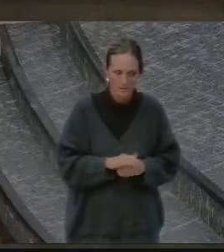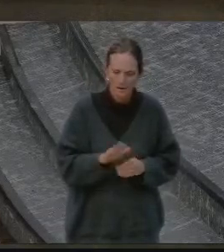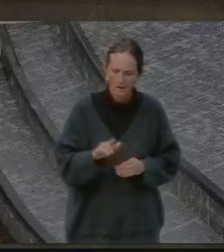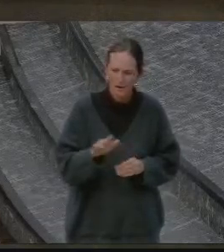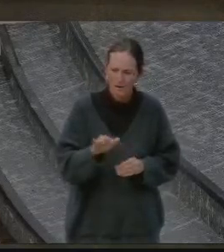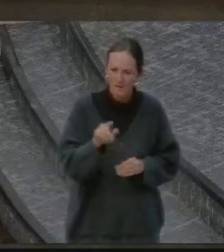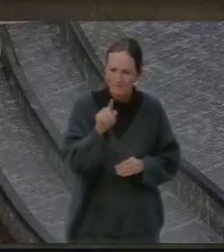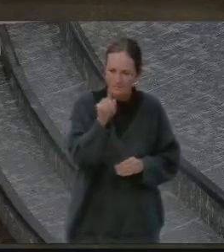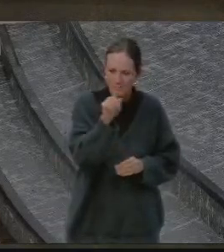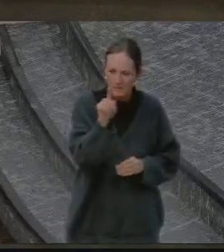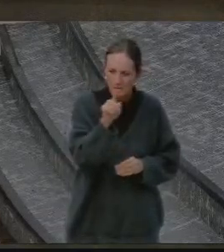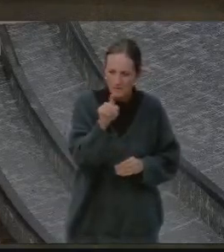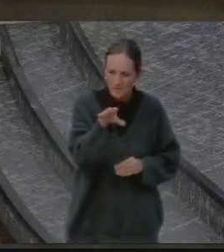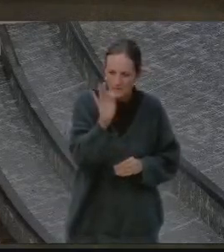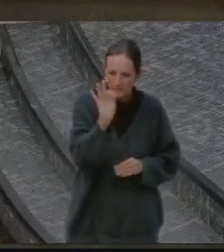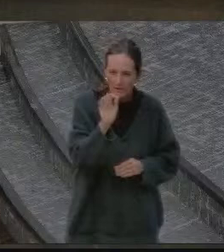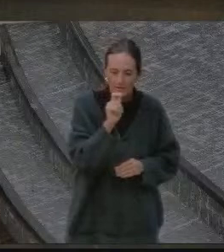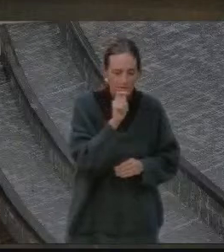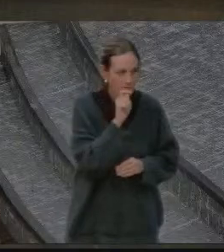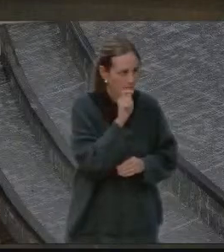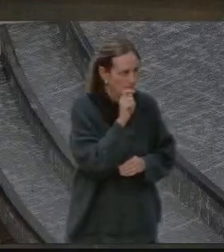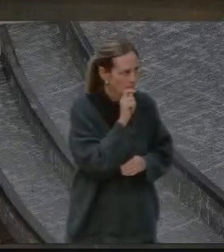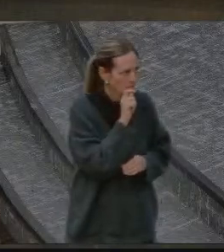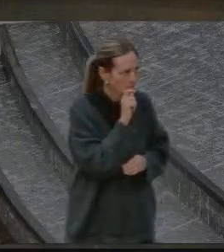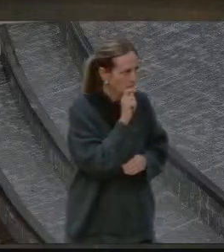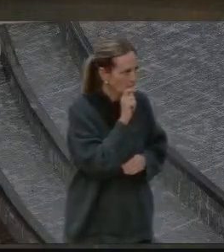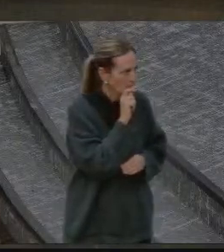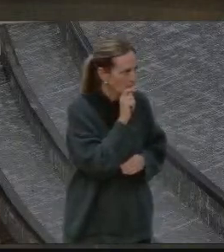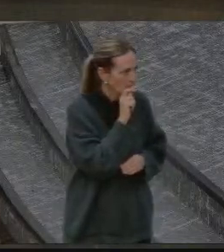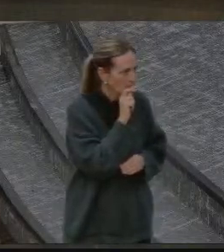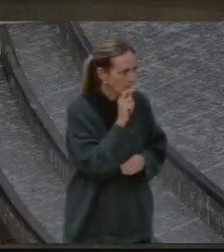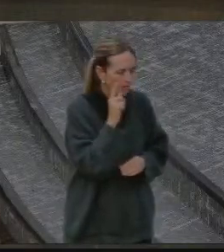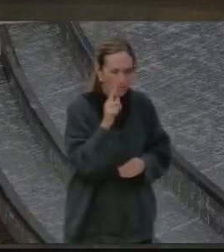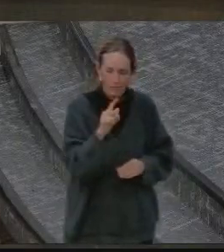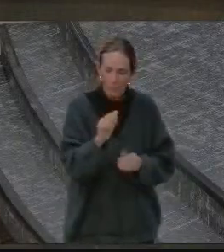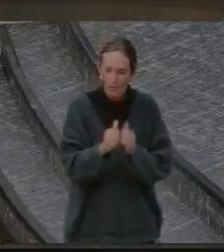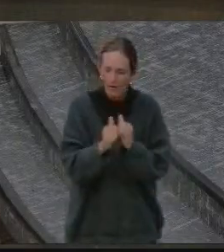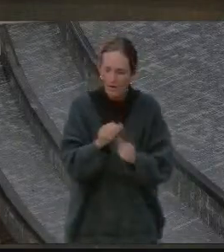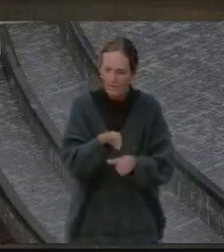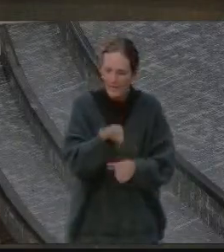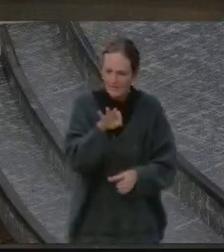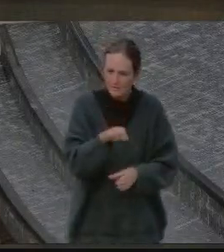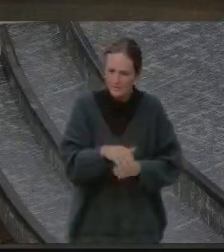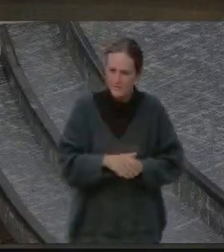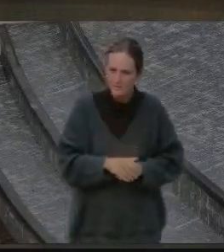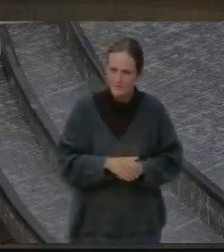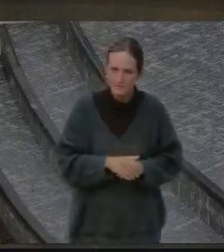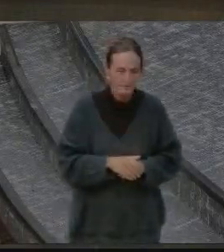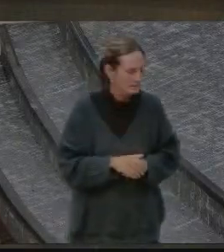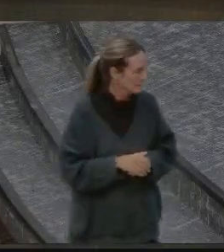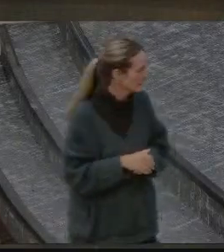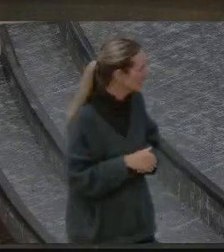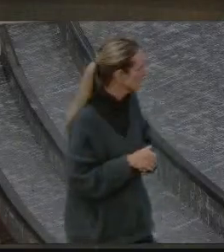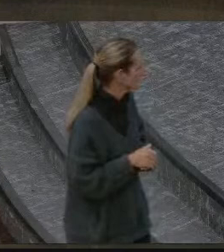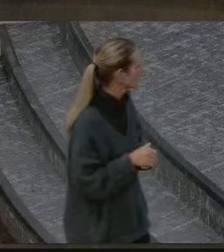Let me see if I can find it again. Under the election part of it, maybe.